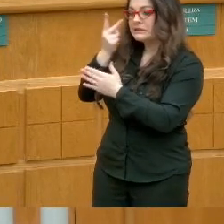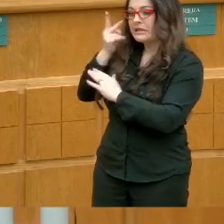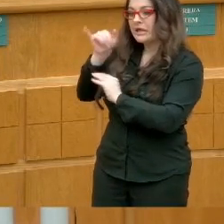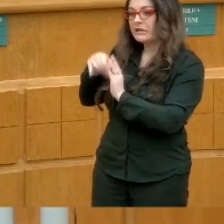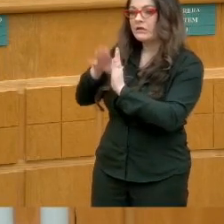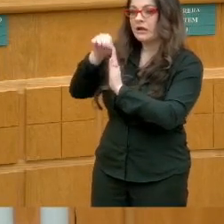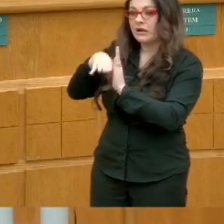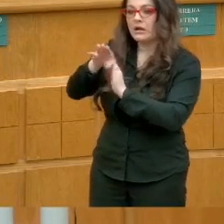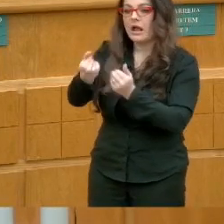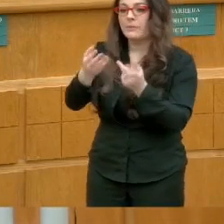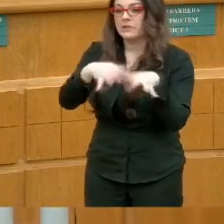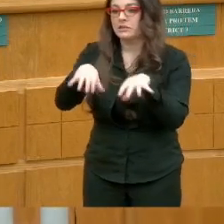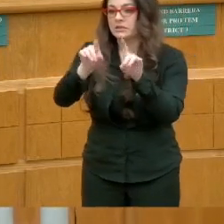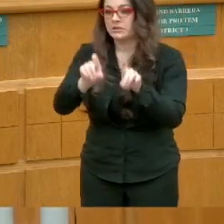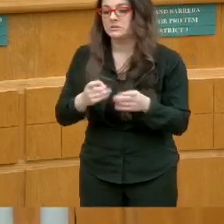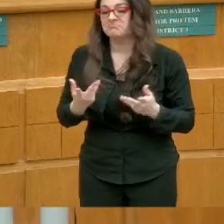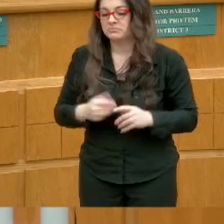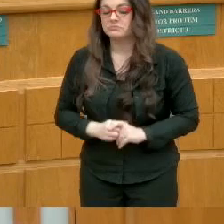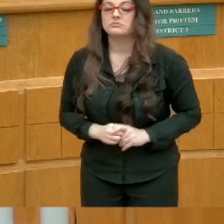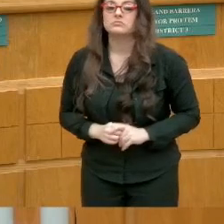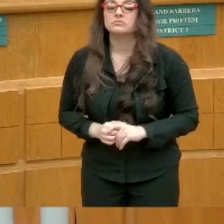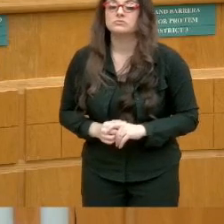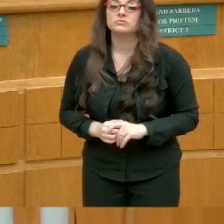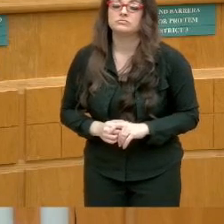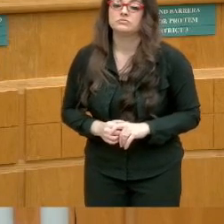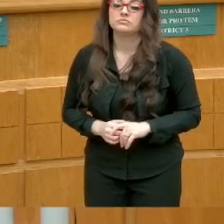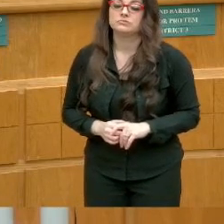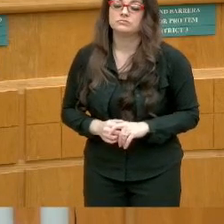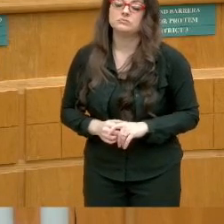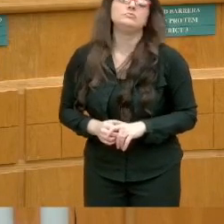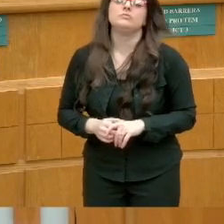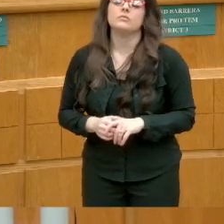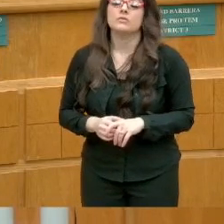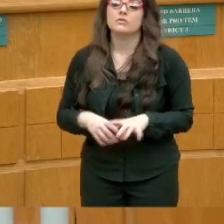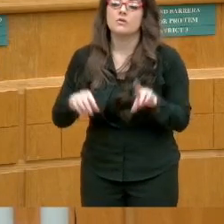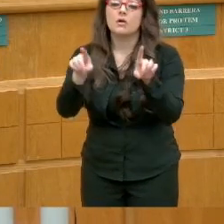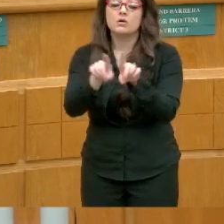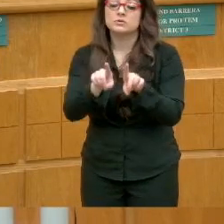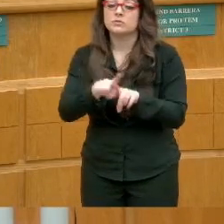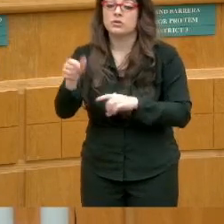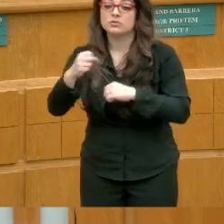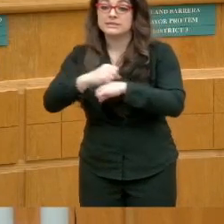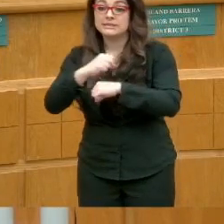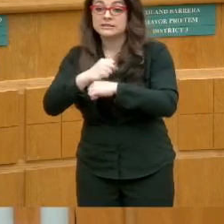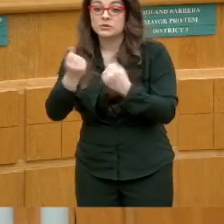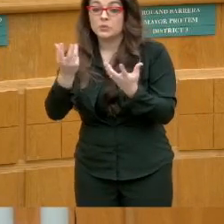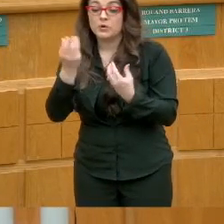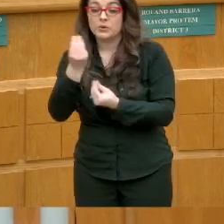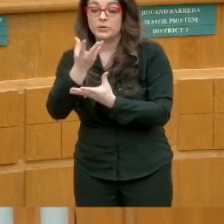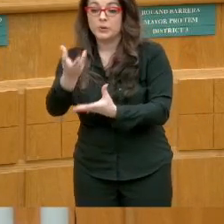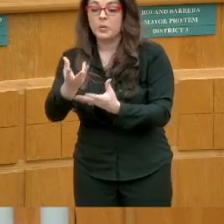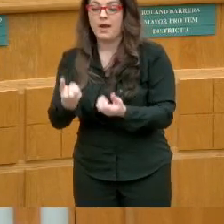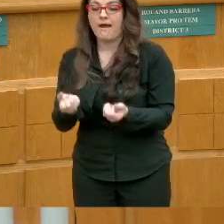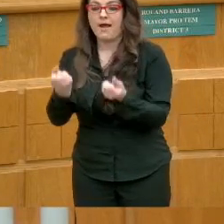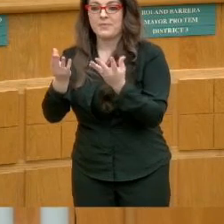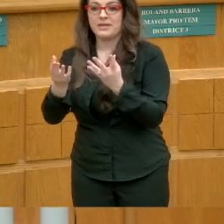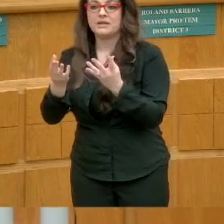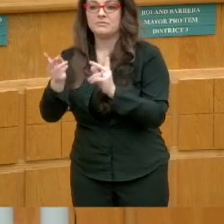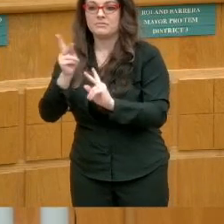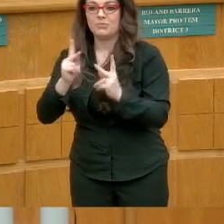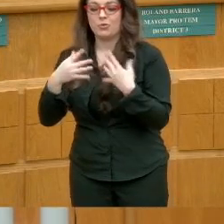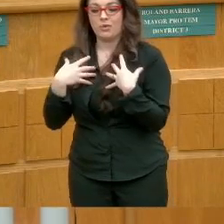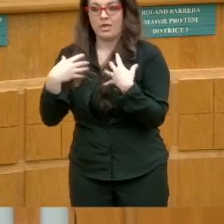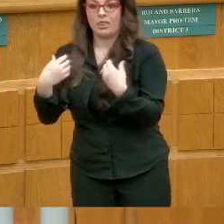Okay, and then we like to show, as I mentioned earlier, that people are recovering. And so while we have 117 active